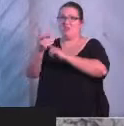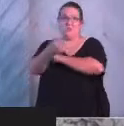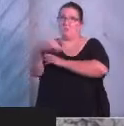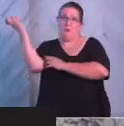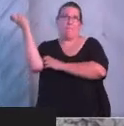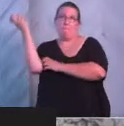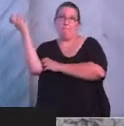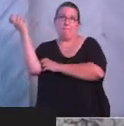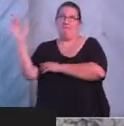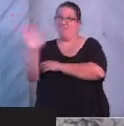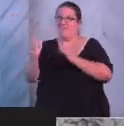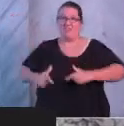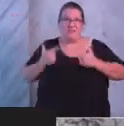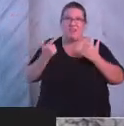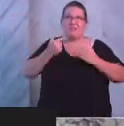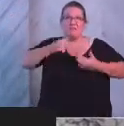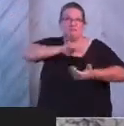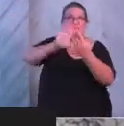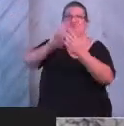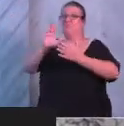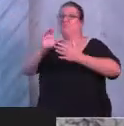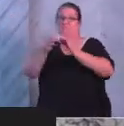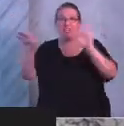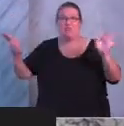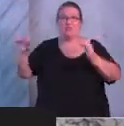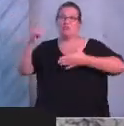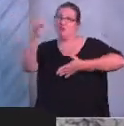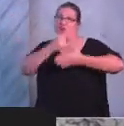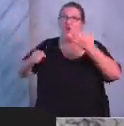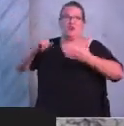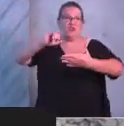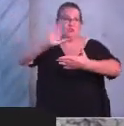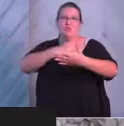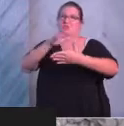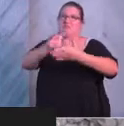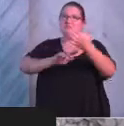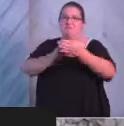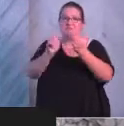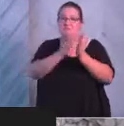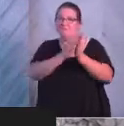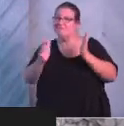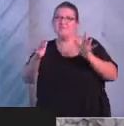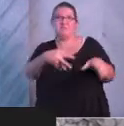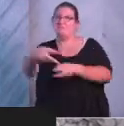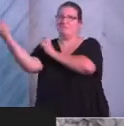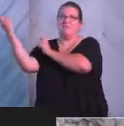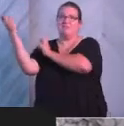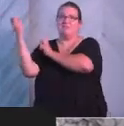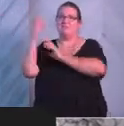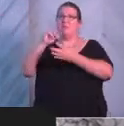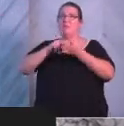way of life, their language, art, music, literature. So revamping the school